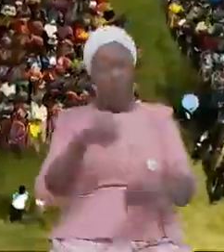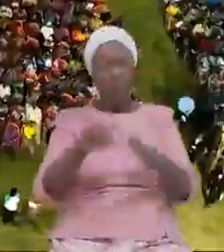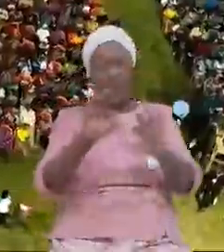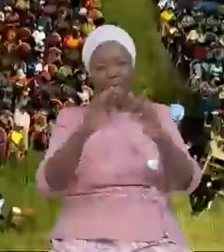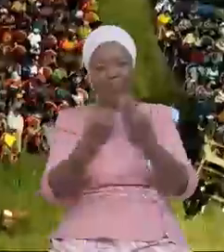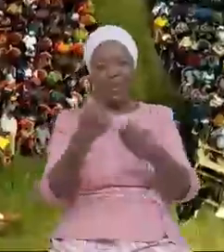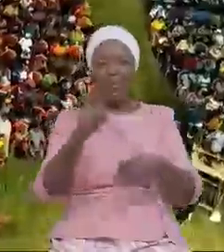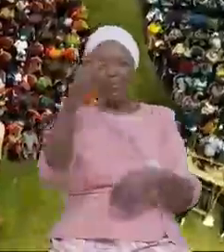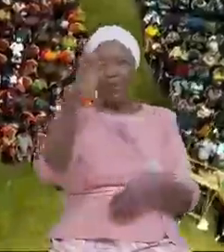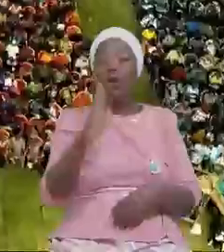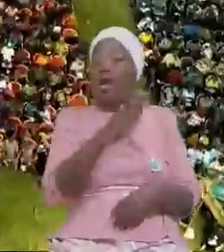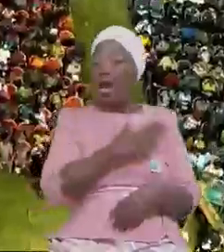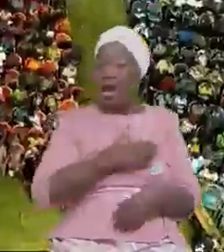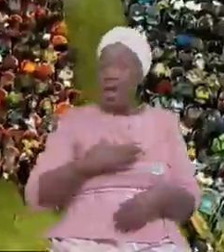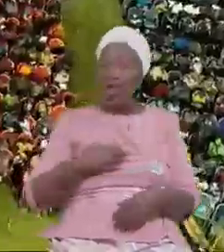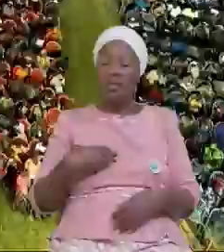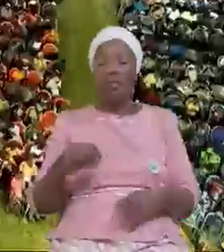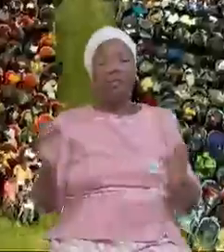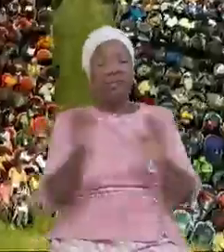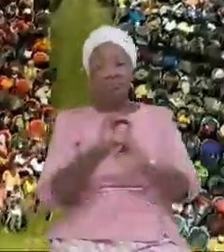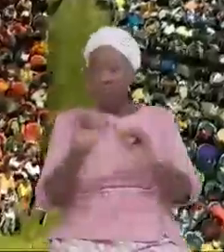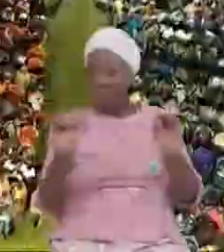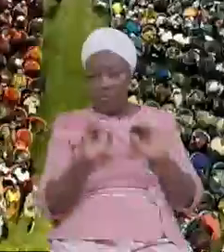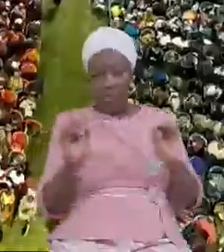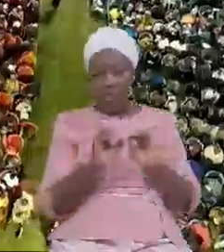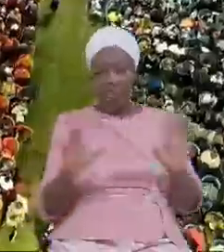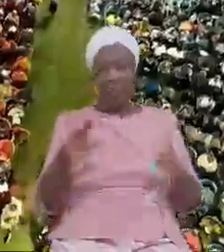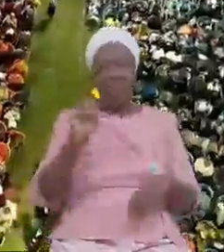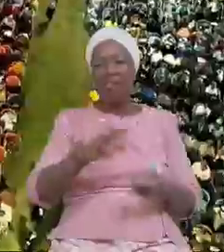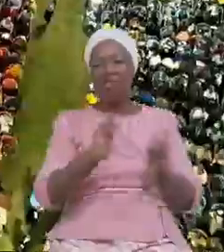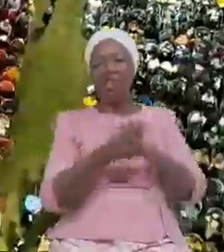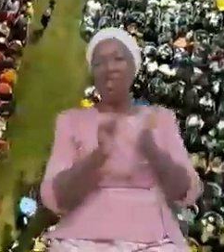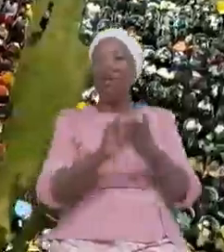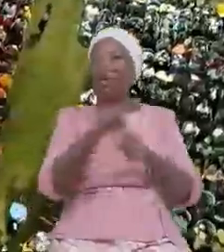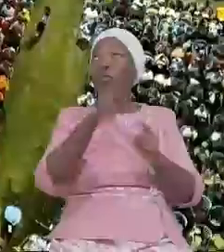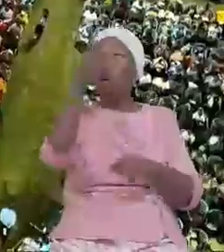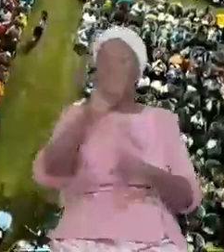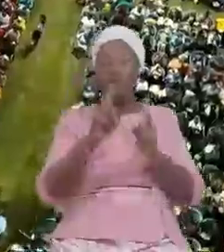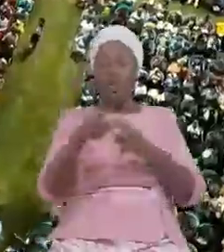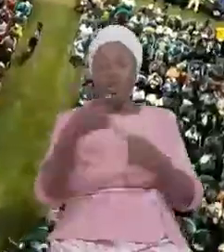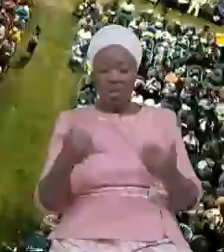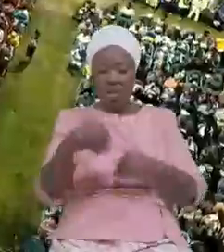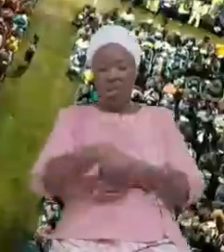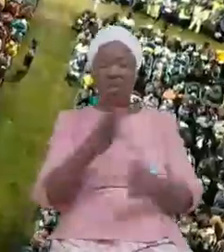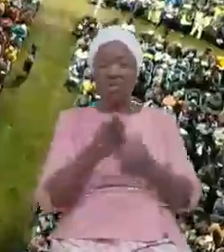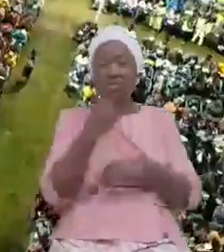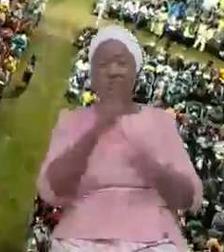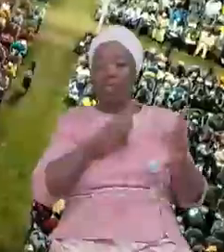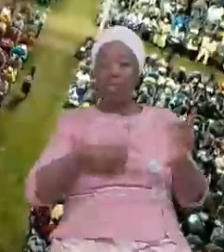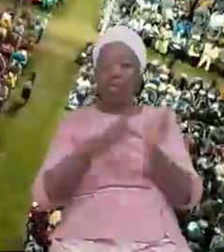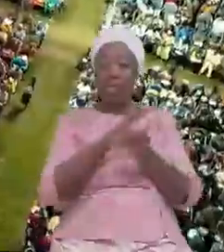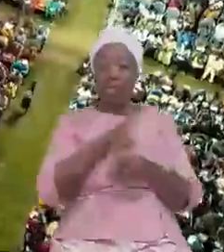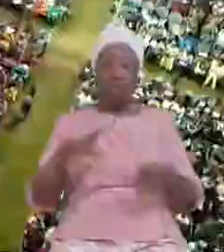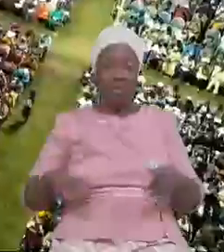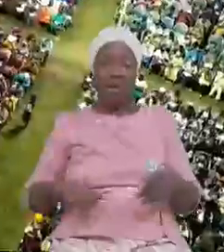God. And nothing can change that. When God speaks to you tonight through the Lord Jesus Christ,